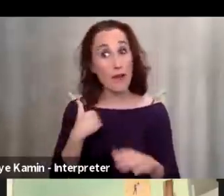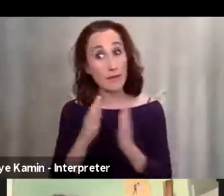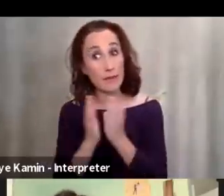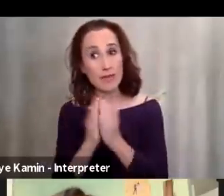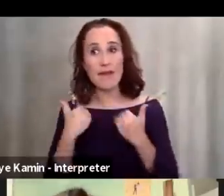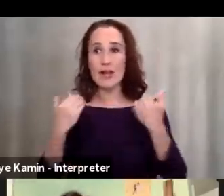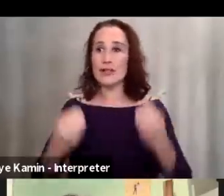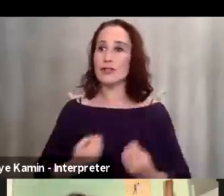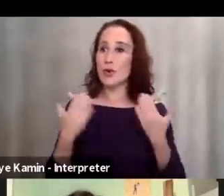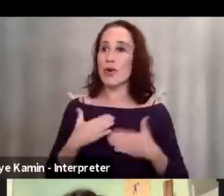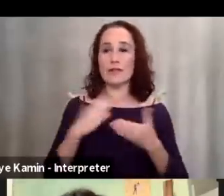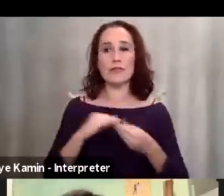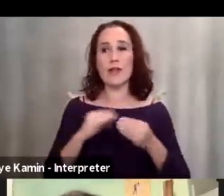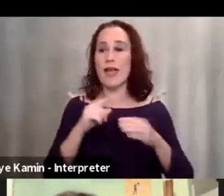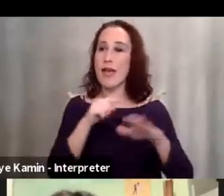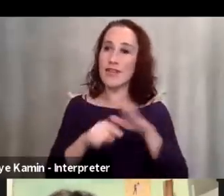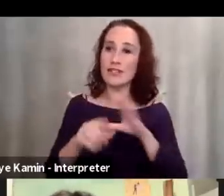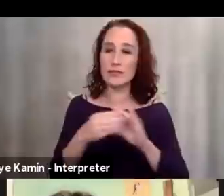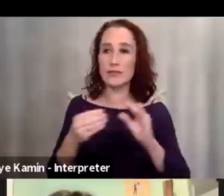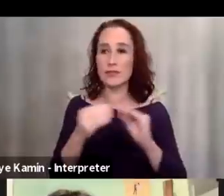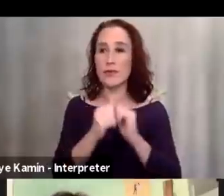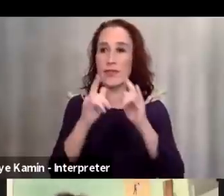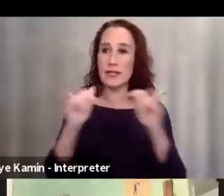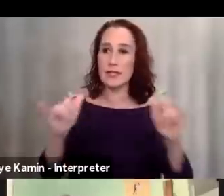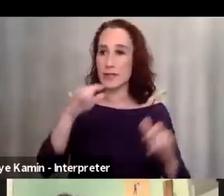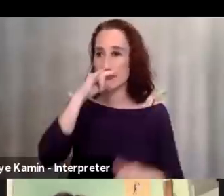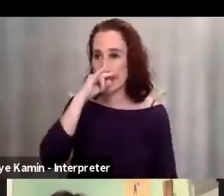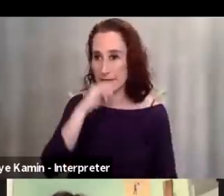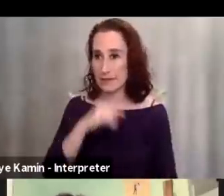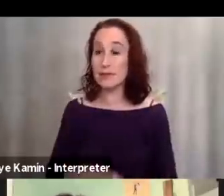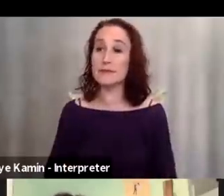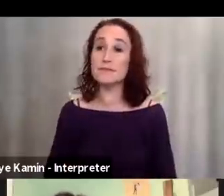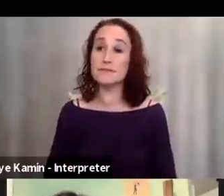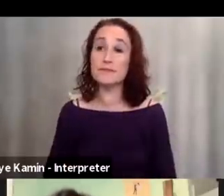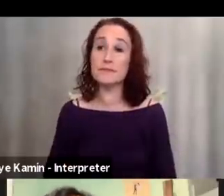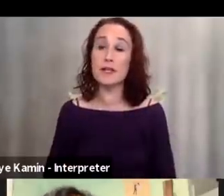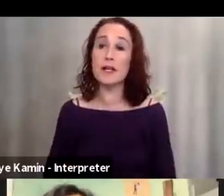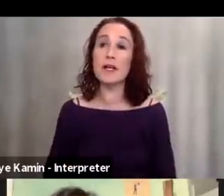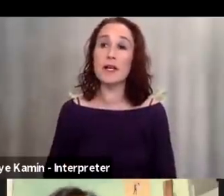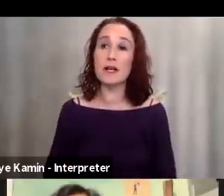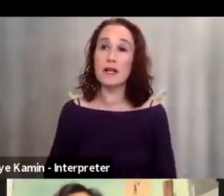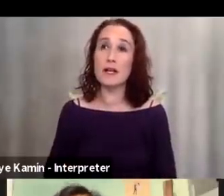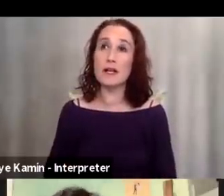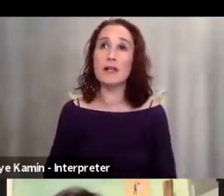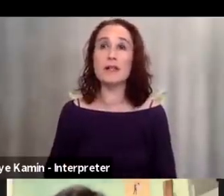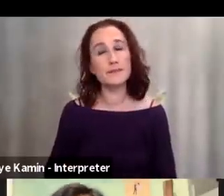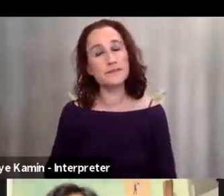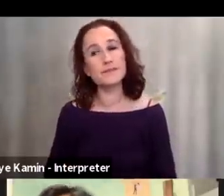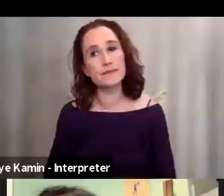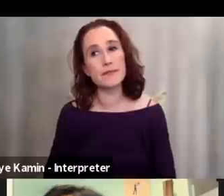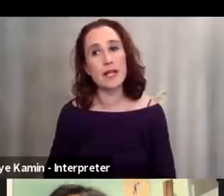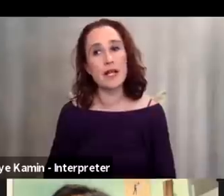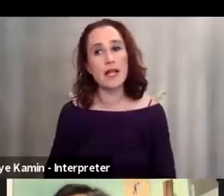joyful stories and adventurous stories featuring diverse kids. And I will say that even though I think as